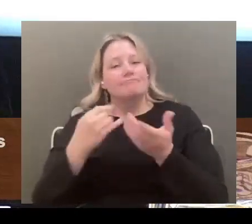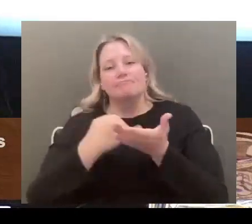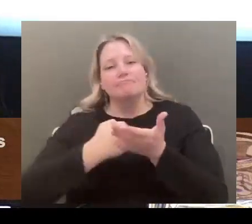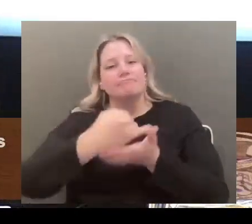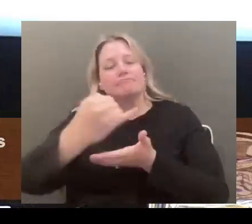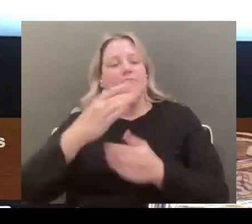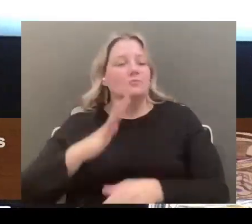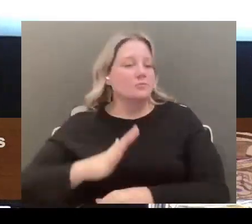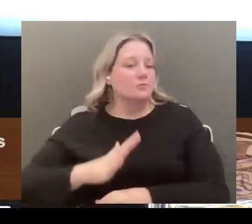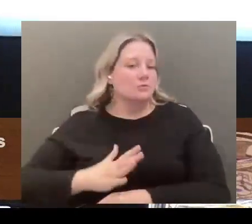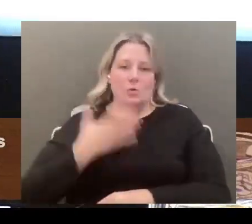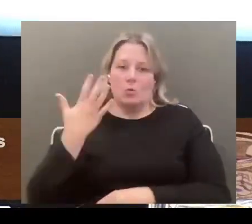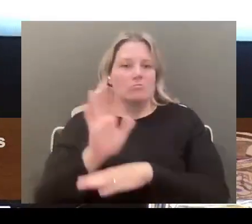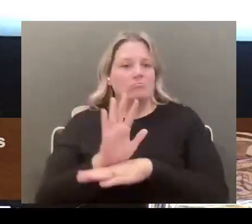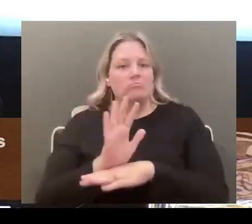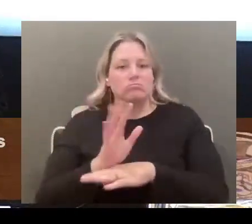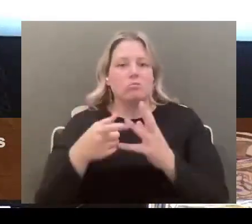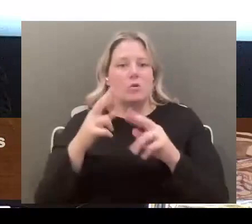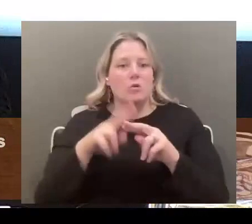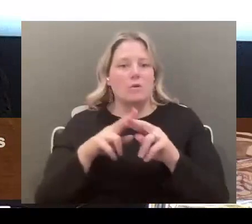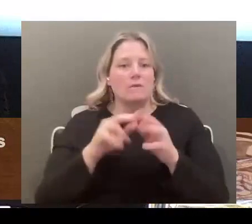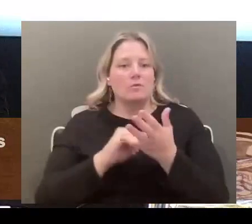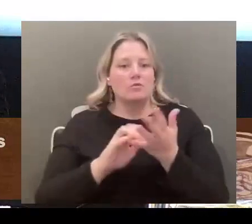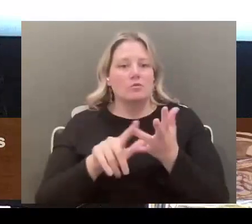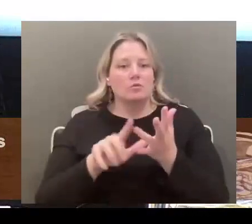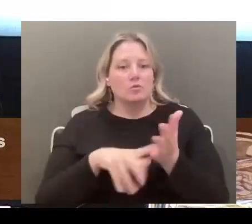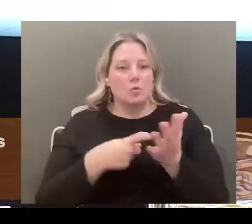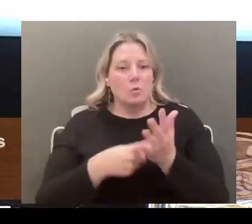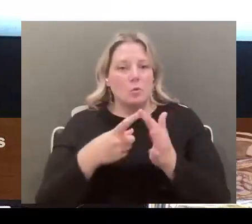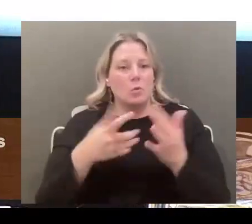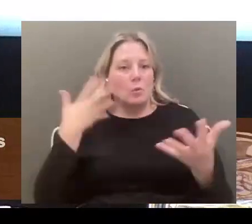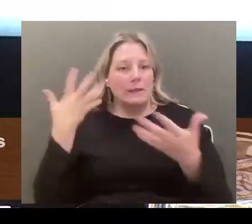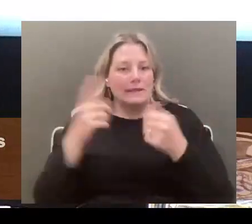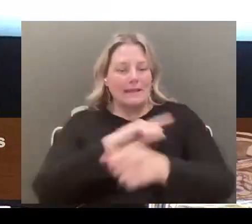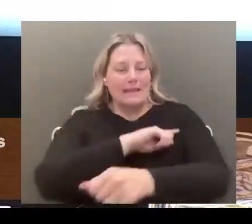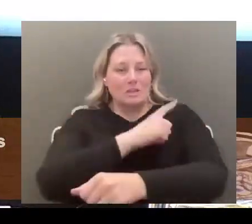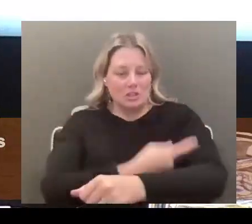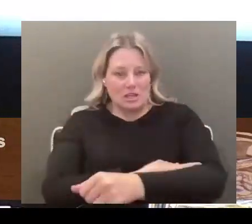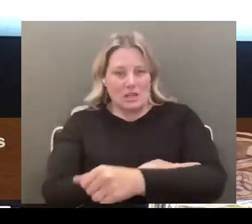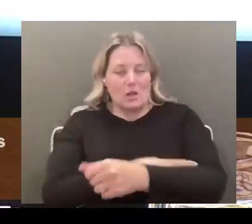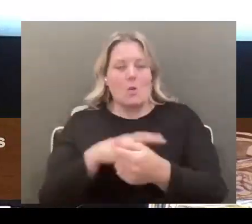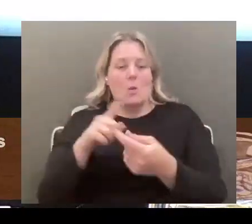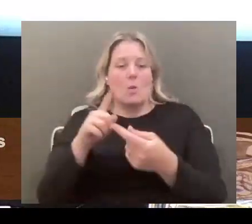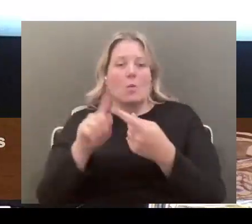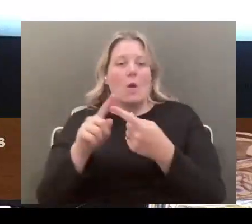energy, primarily not only because of the spiritual